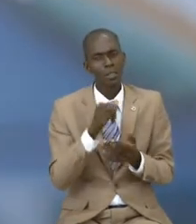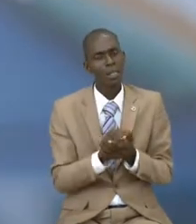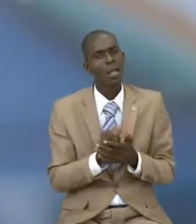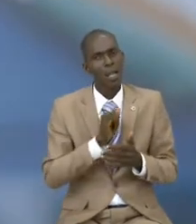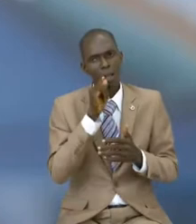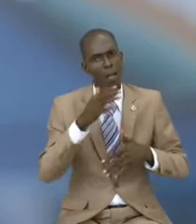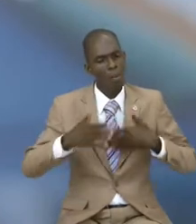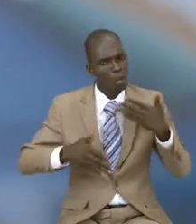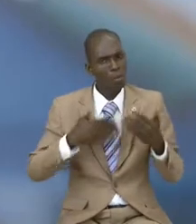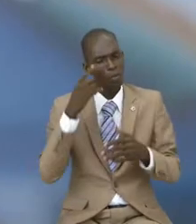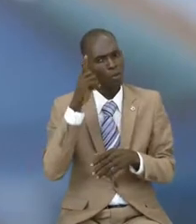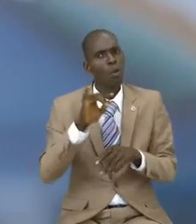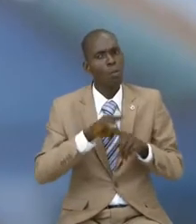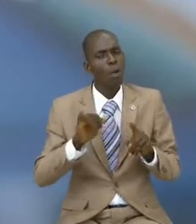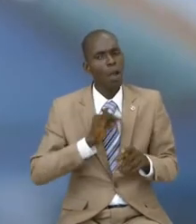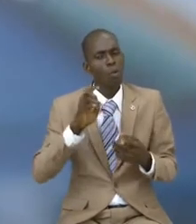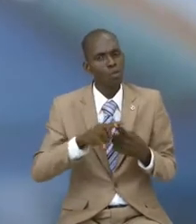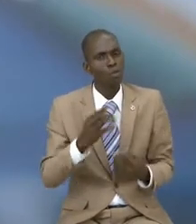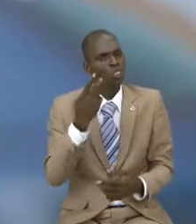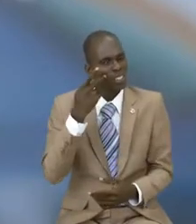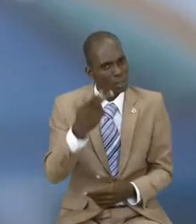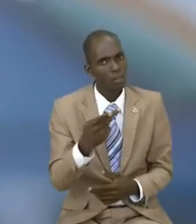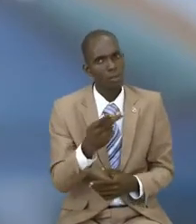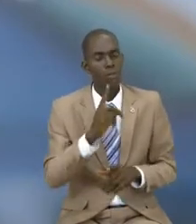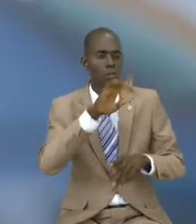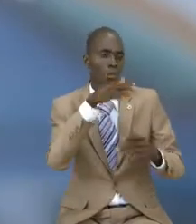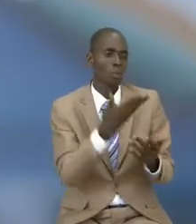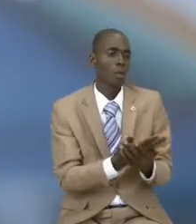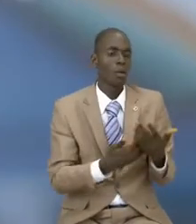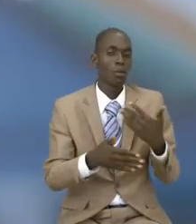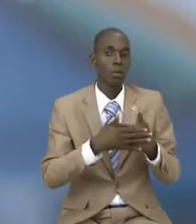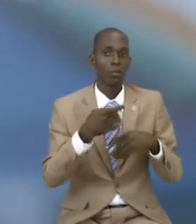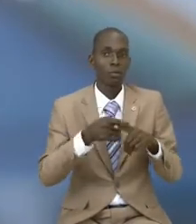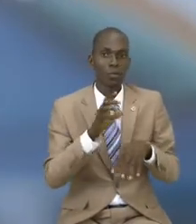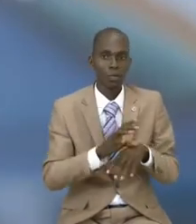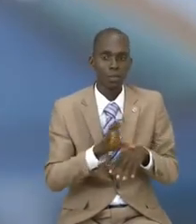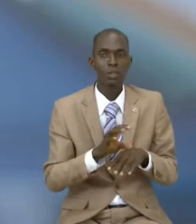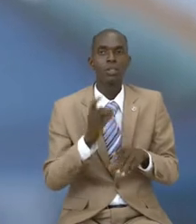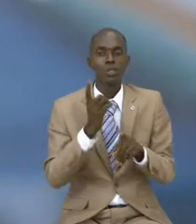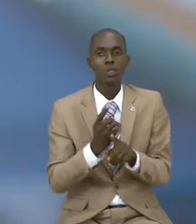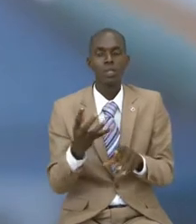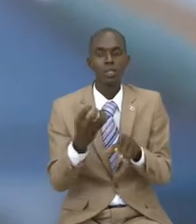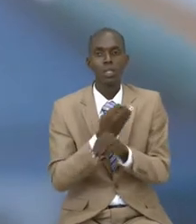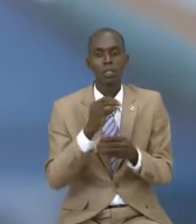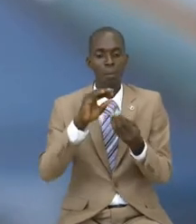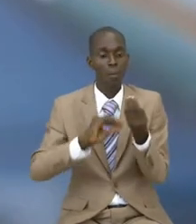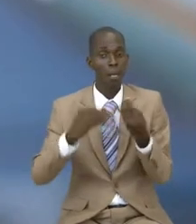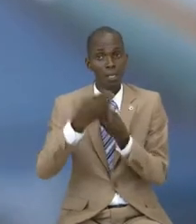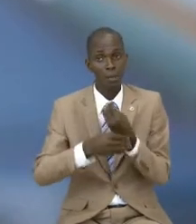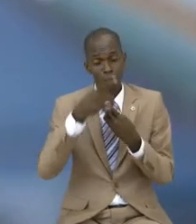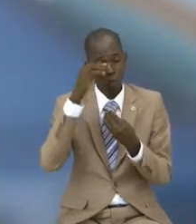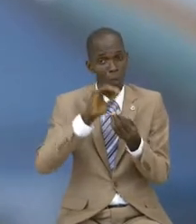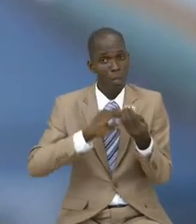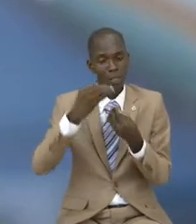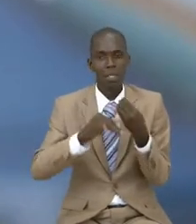needed to confirm if it was really true. So when we came back from the church, I had to eat banana because banana and we're not just in good